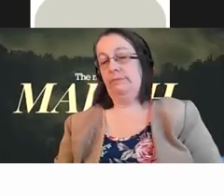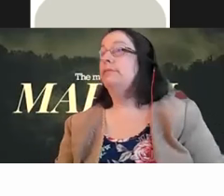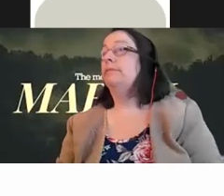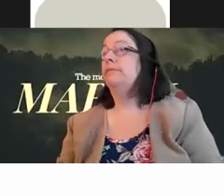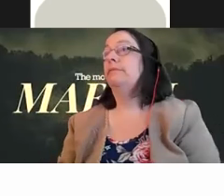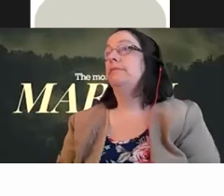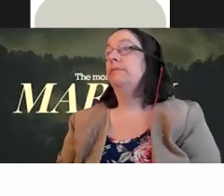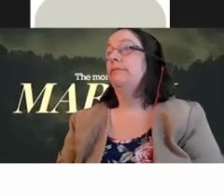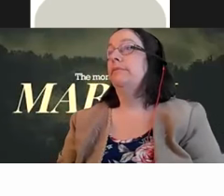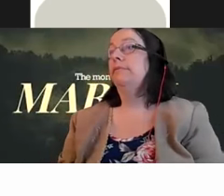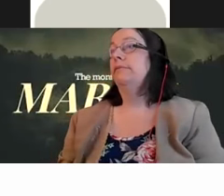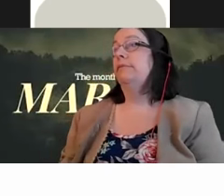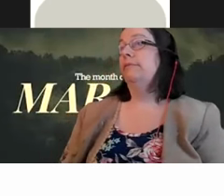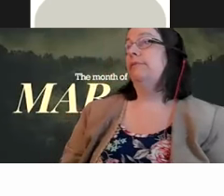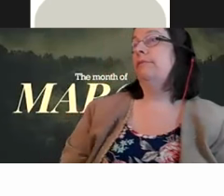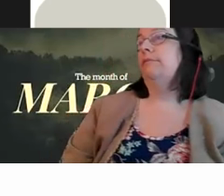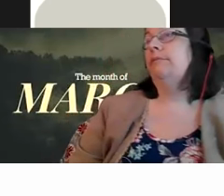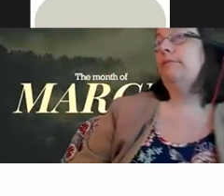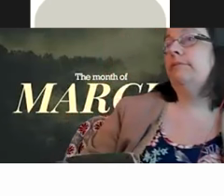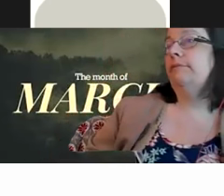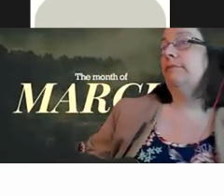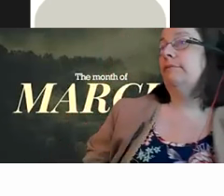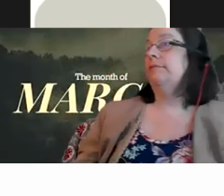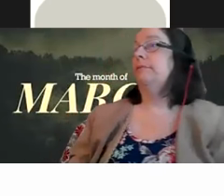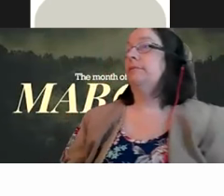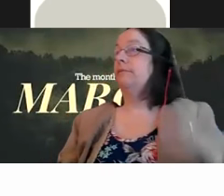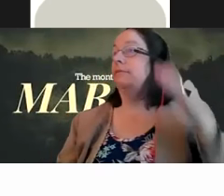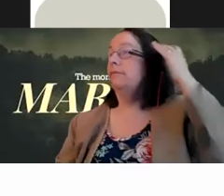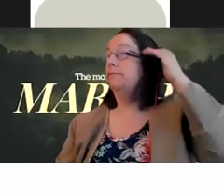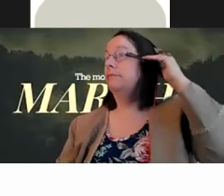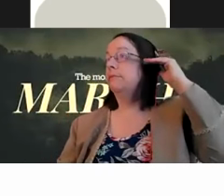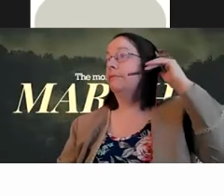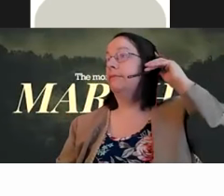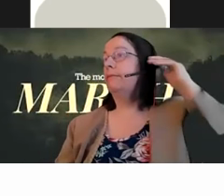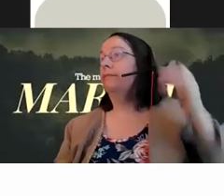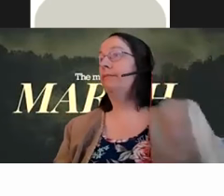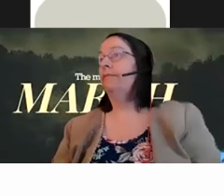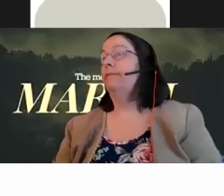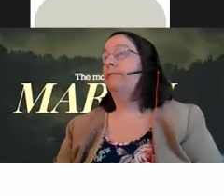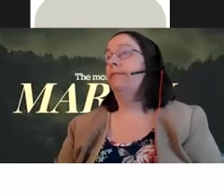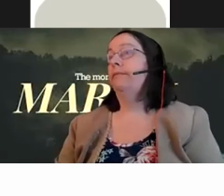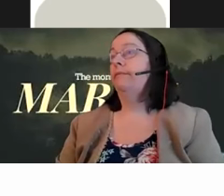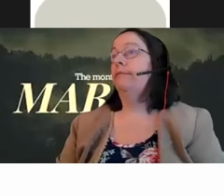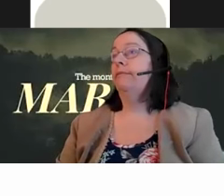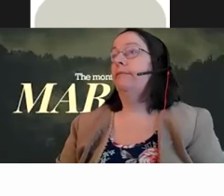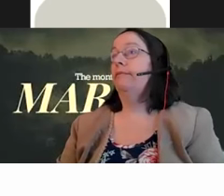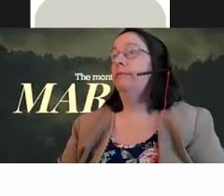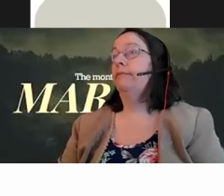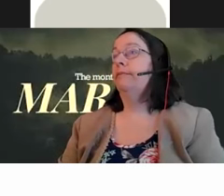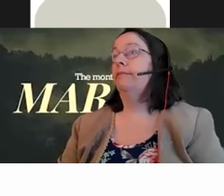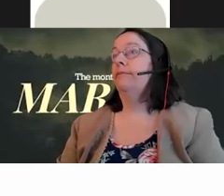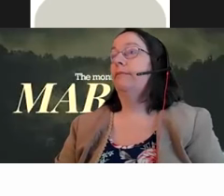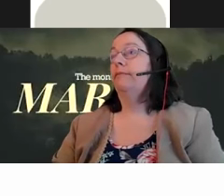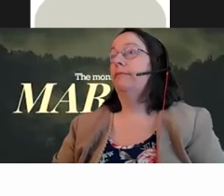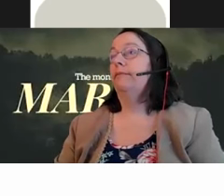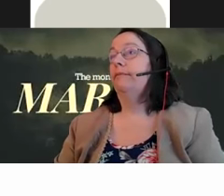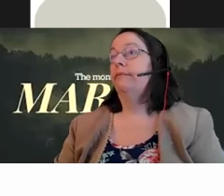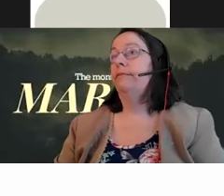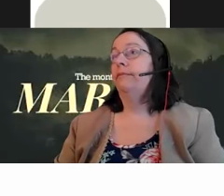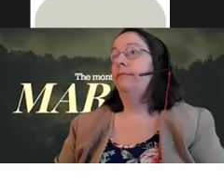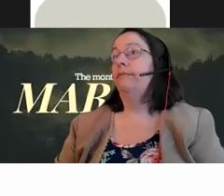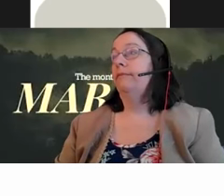today. They have tons of great information to share. I just want to go over a couple quick housekeeping items. So